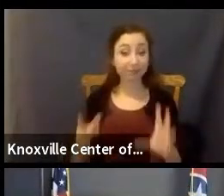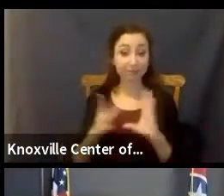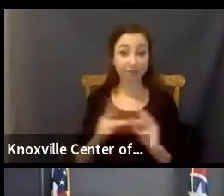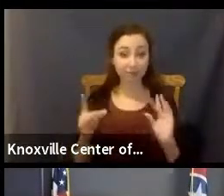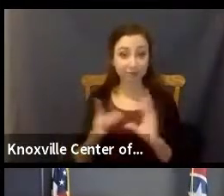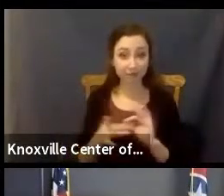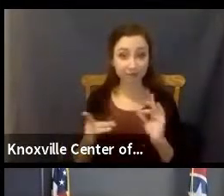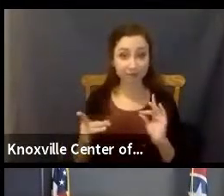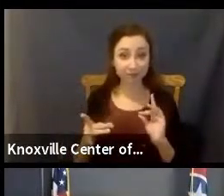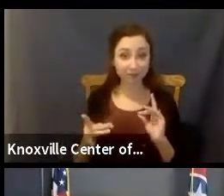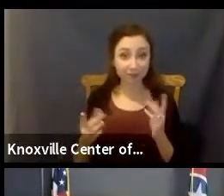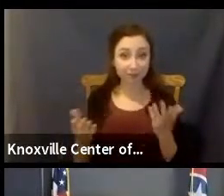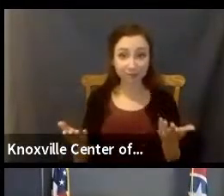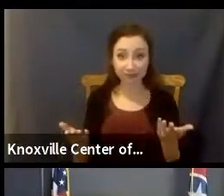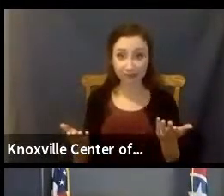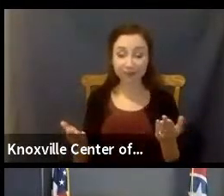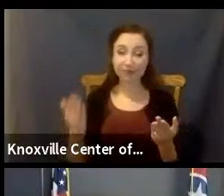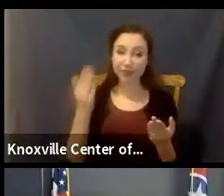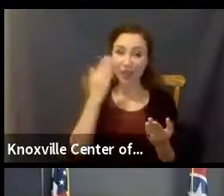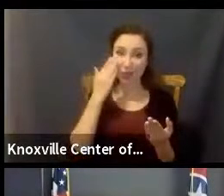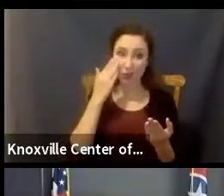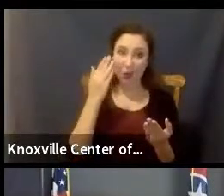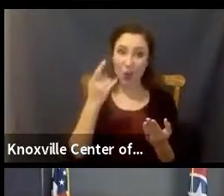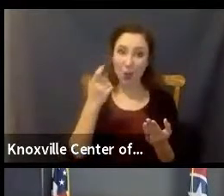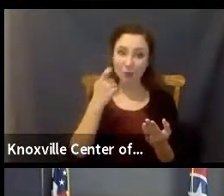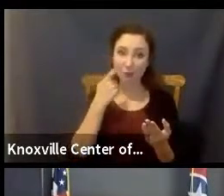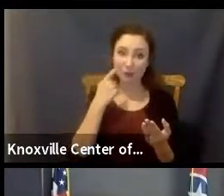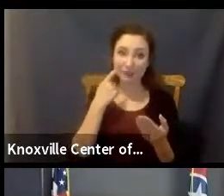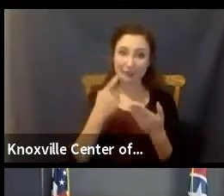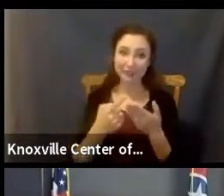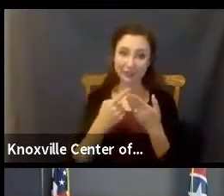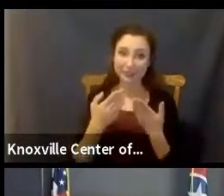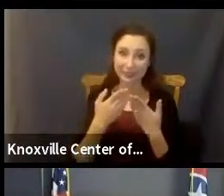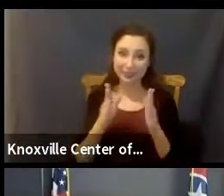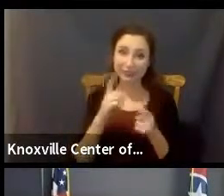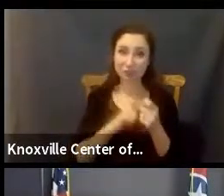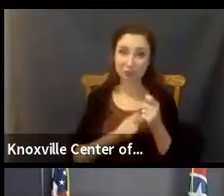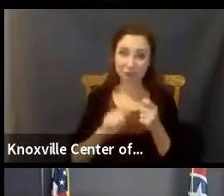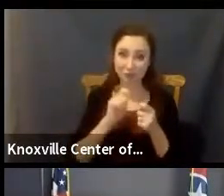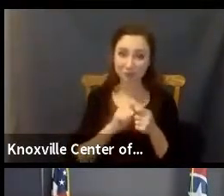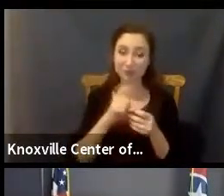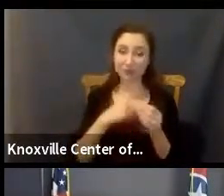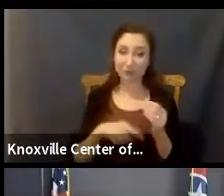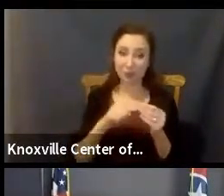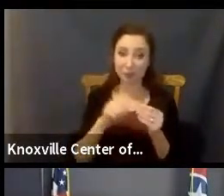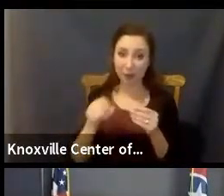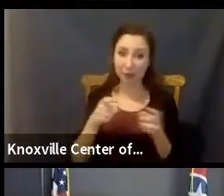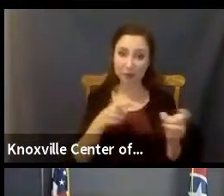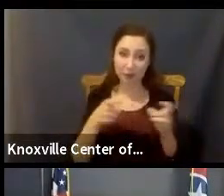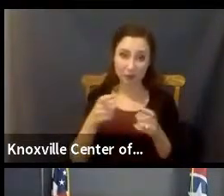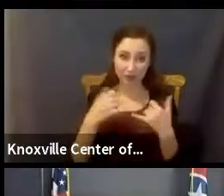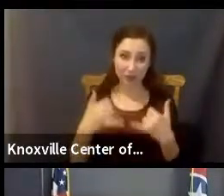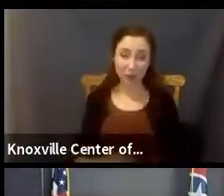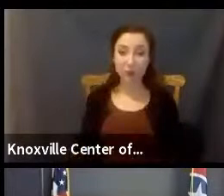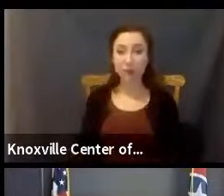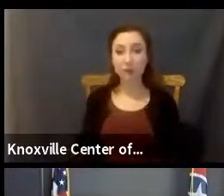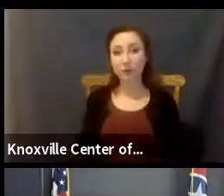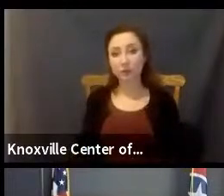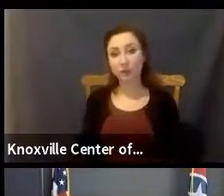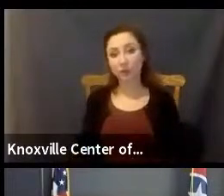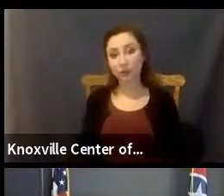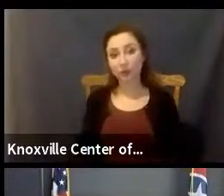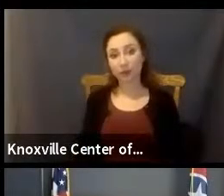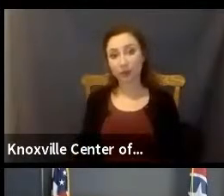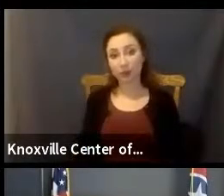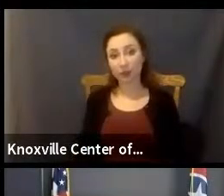Comments? I know we've discussed this in general. Comments specifically about this regulation at this point. Could I ask